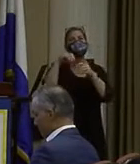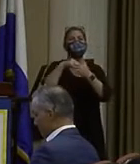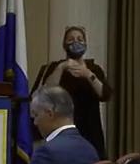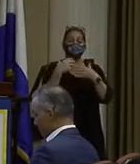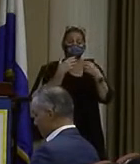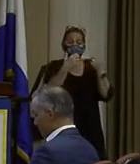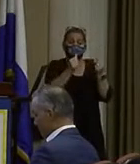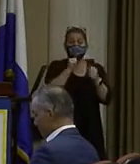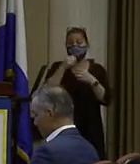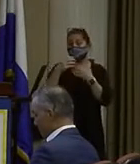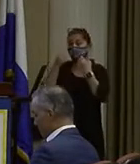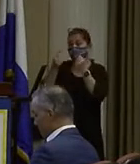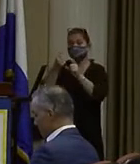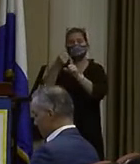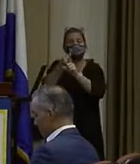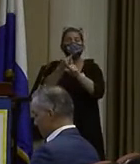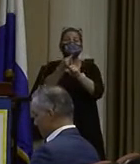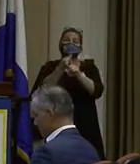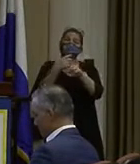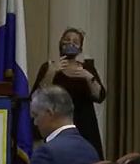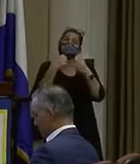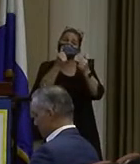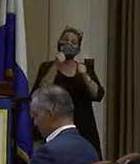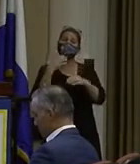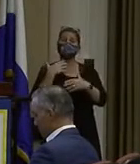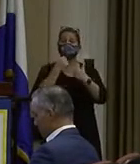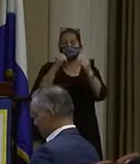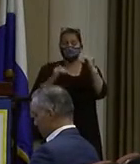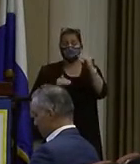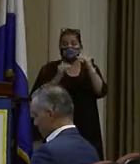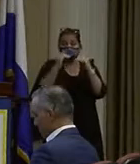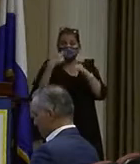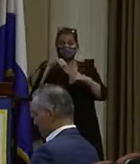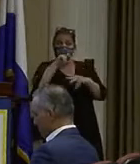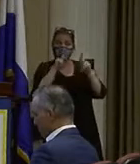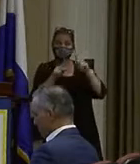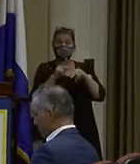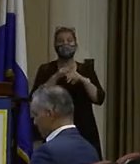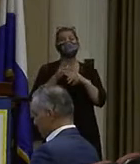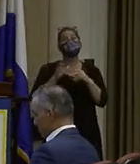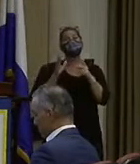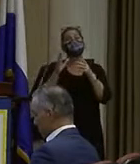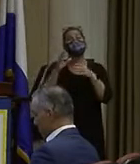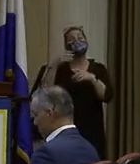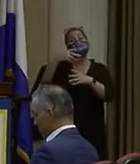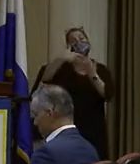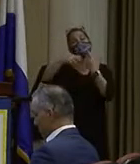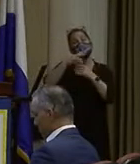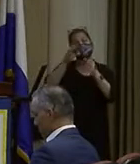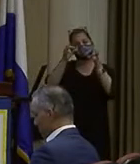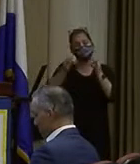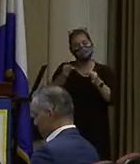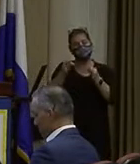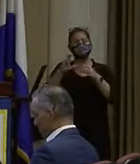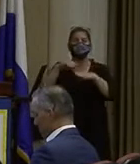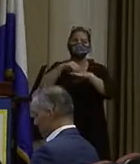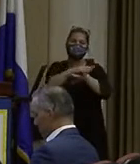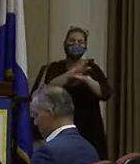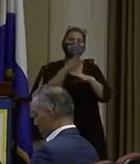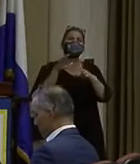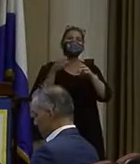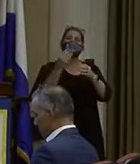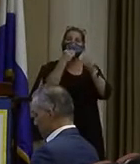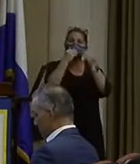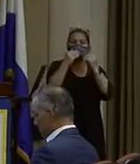non-health sectors impact health and health equity. Social determinants of health-related factors that you've been hearing about, such as access to